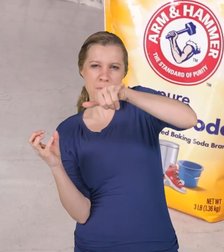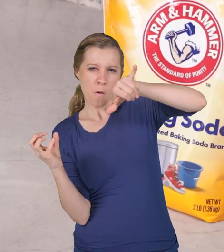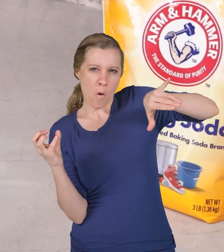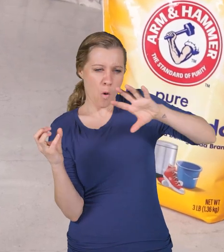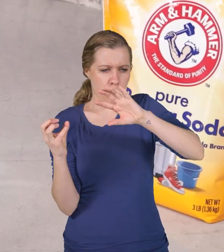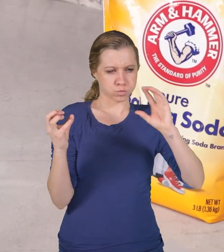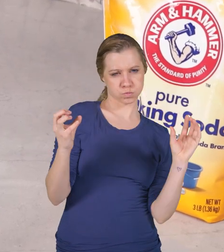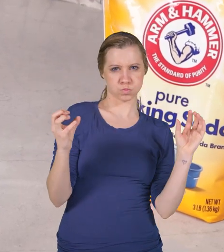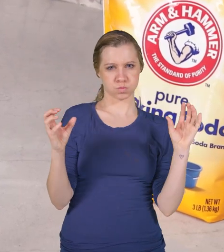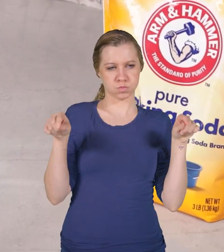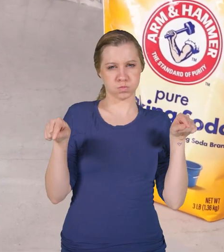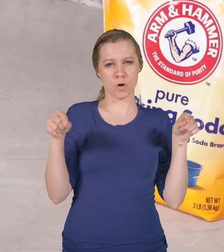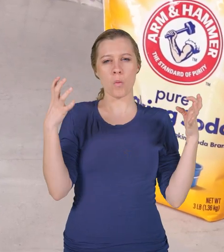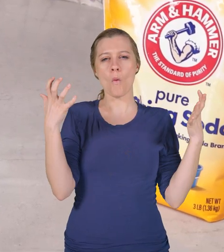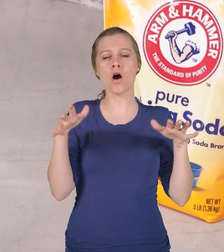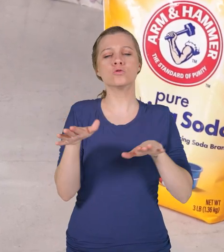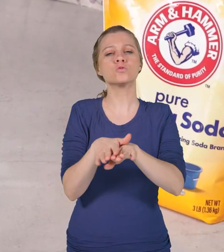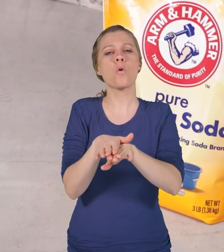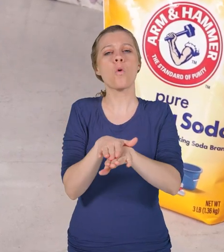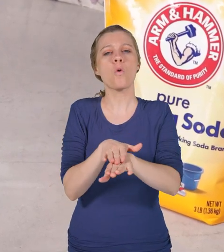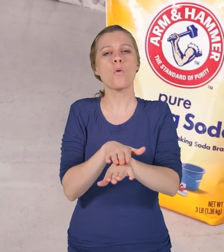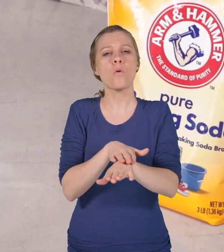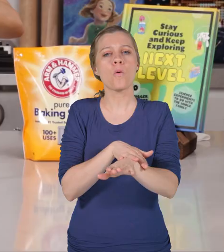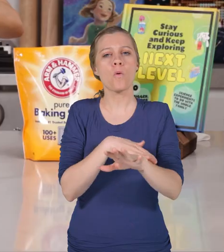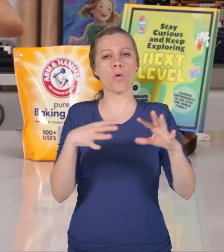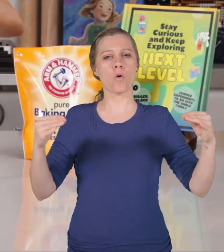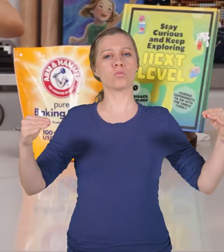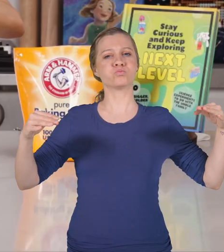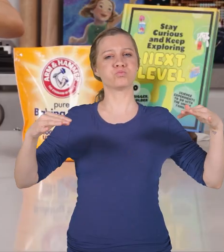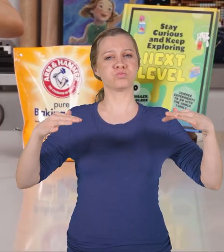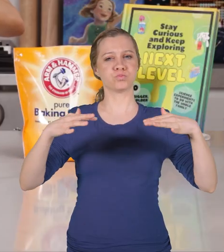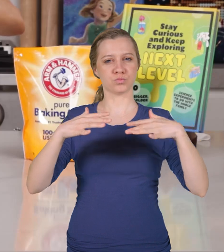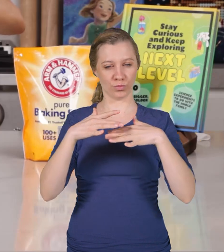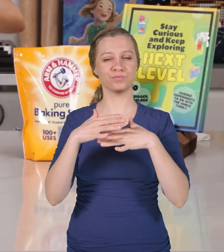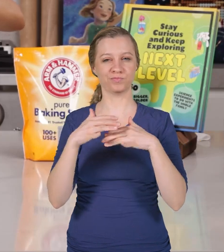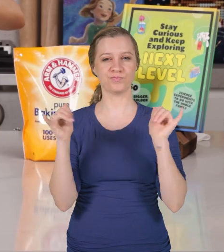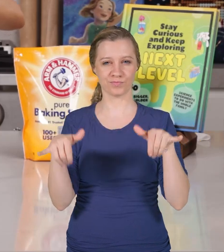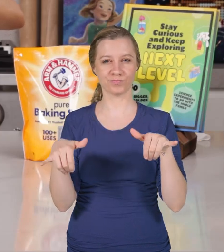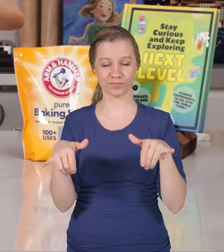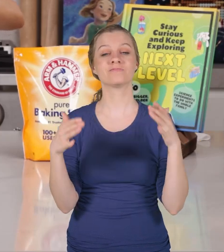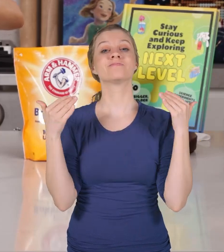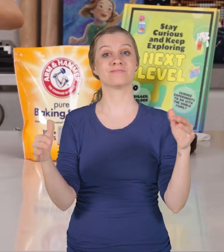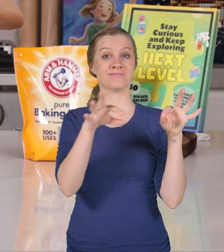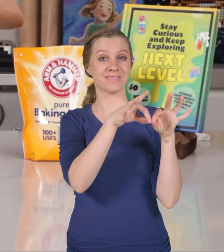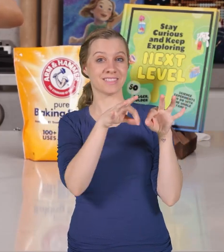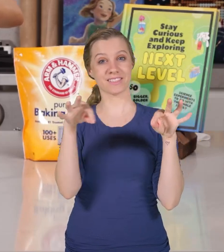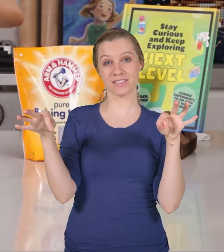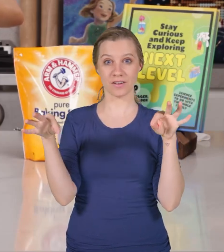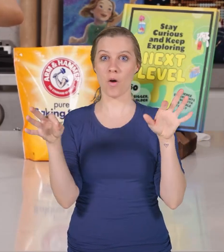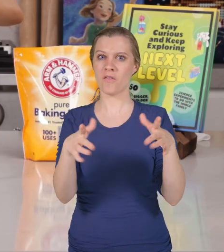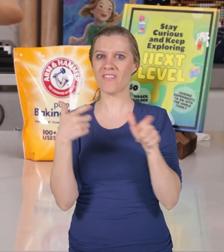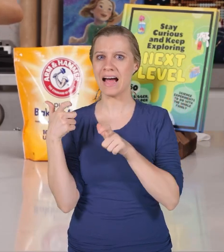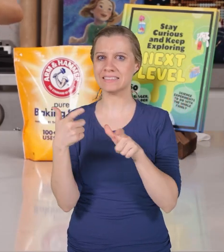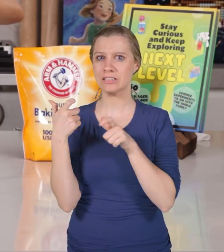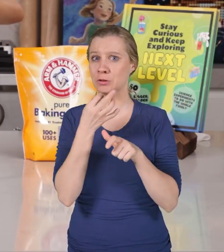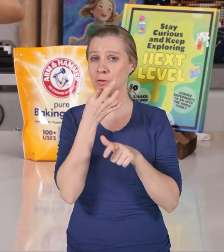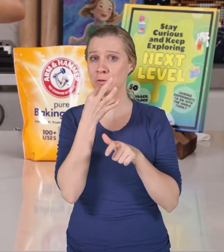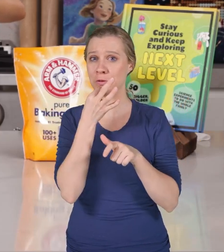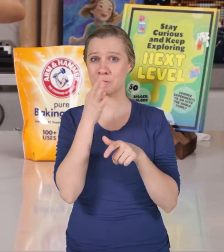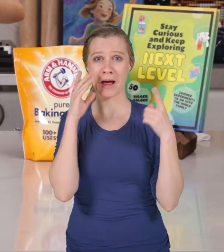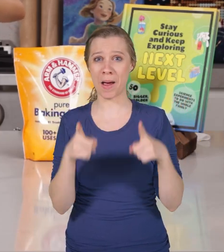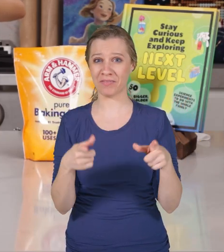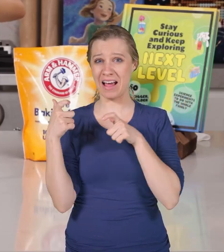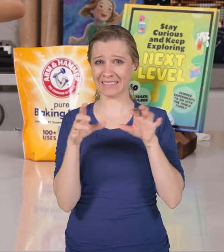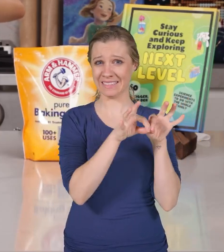because you want this reaction to happen slowly. There we go. And seal the bag. Oh boy. Seal